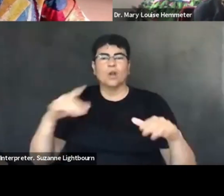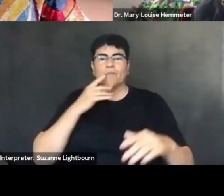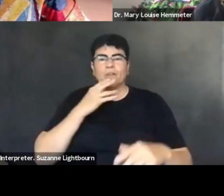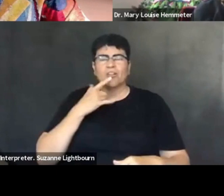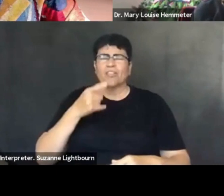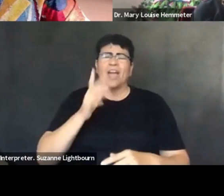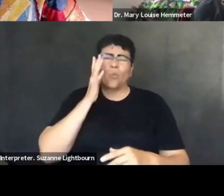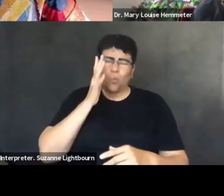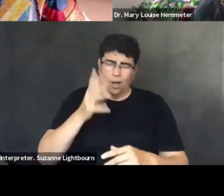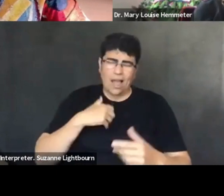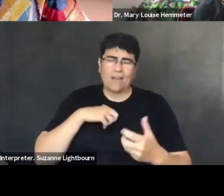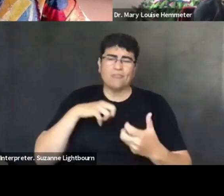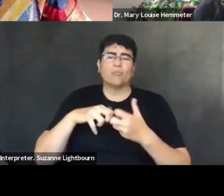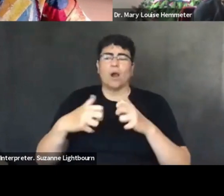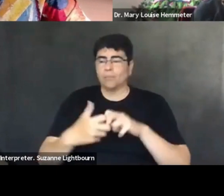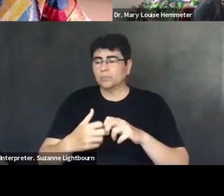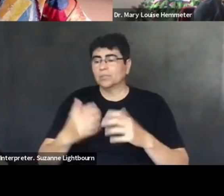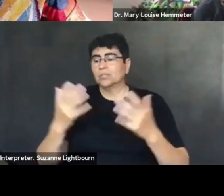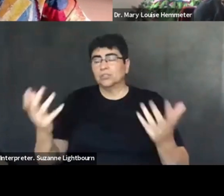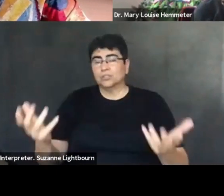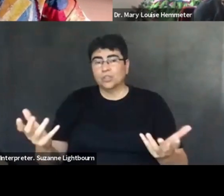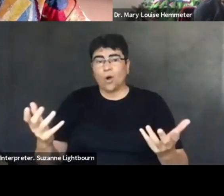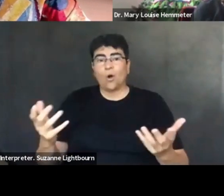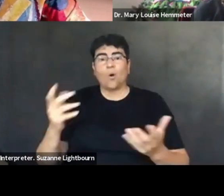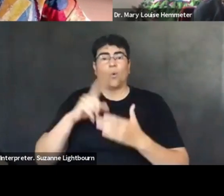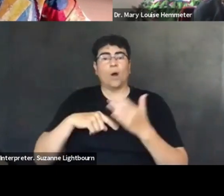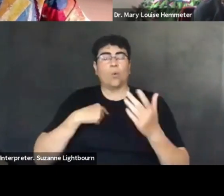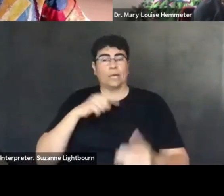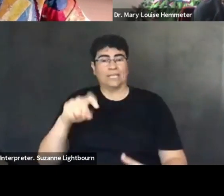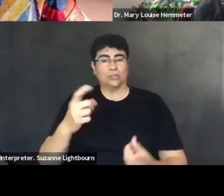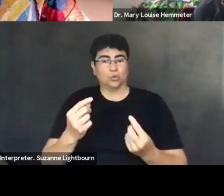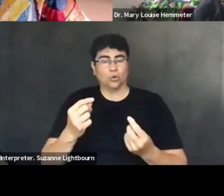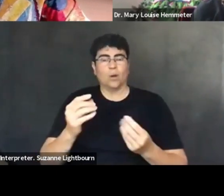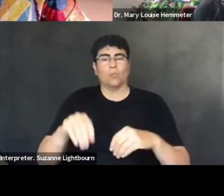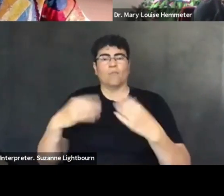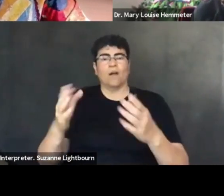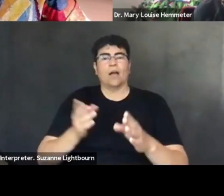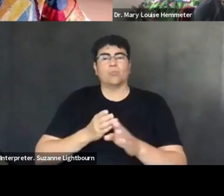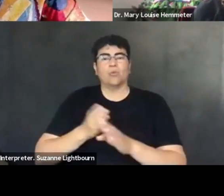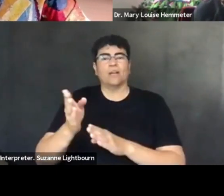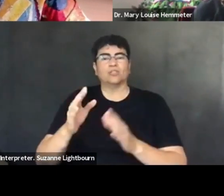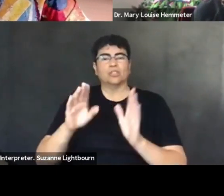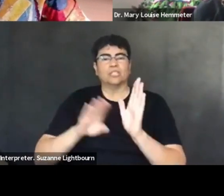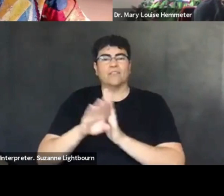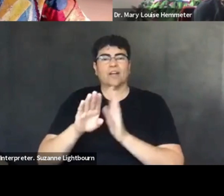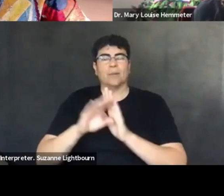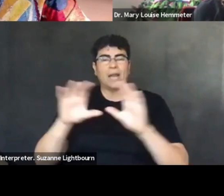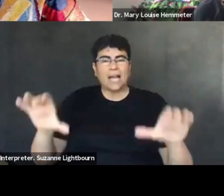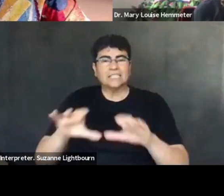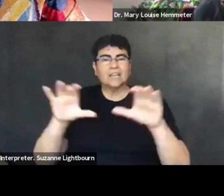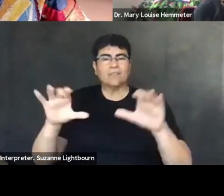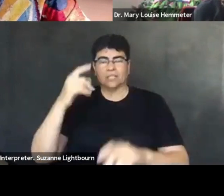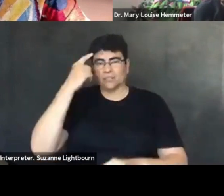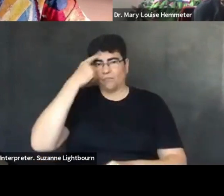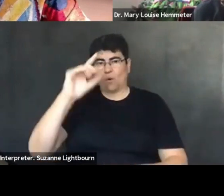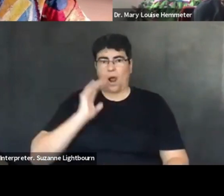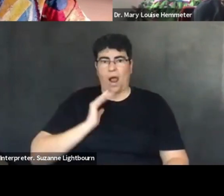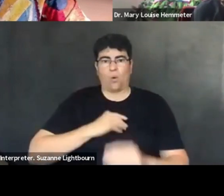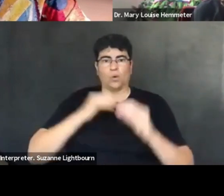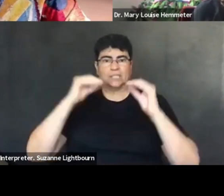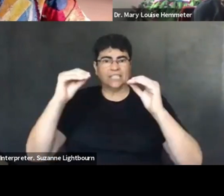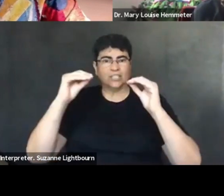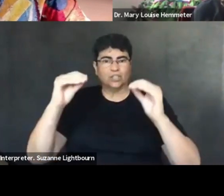to be problems. So what we need to do is provide professional development activities for our